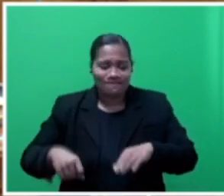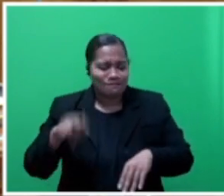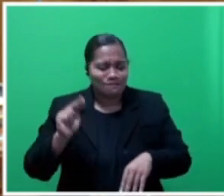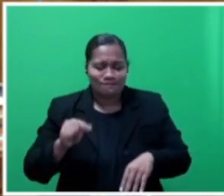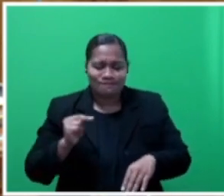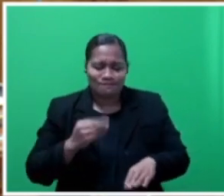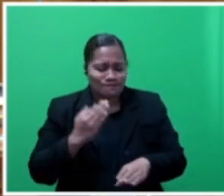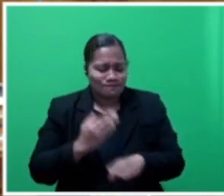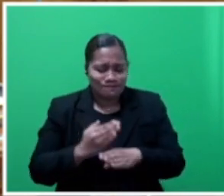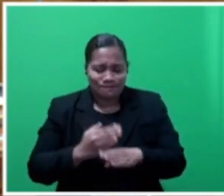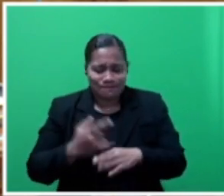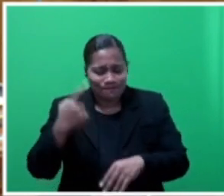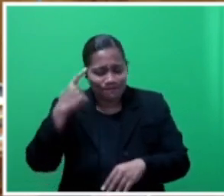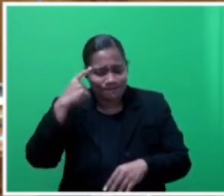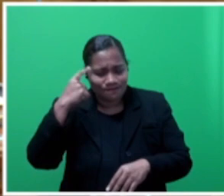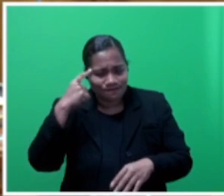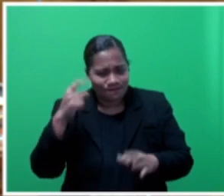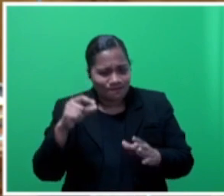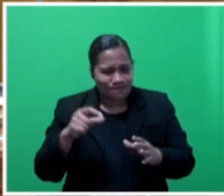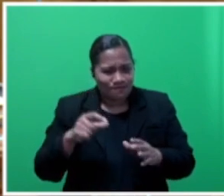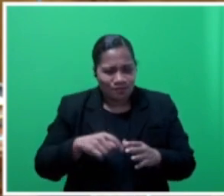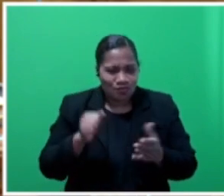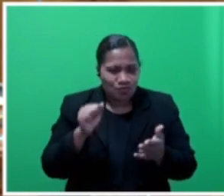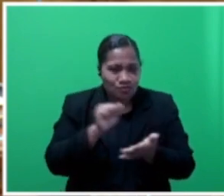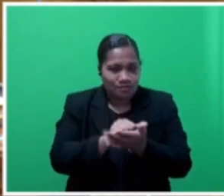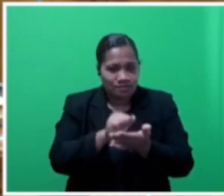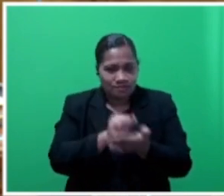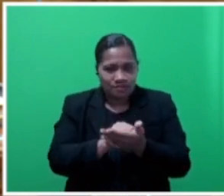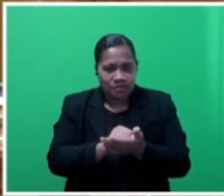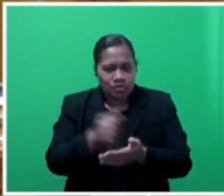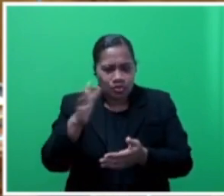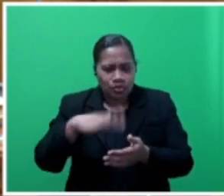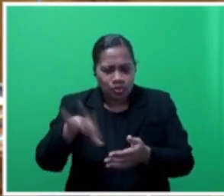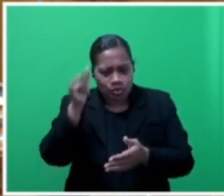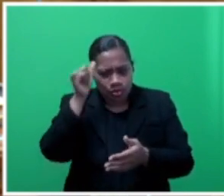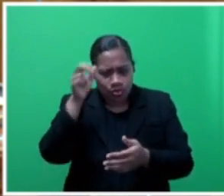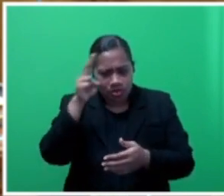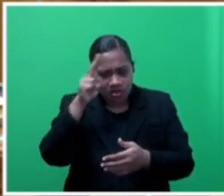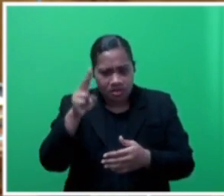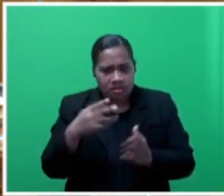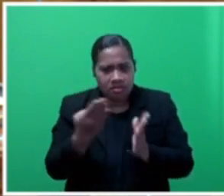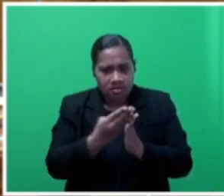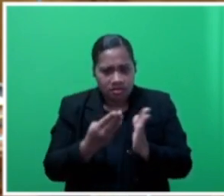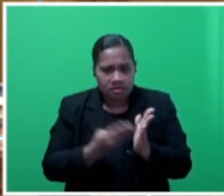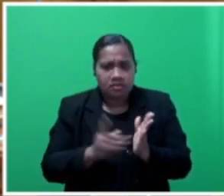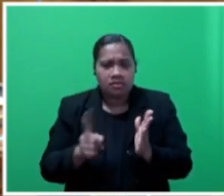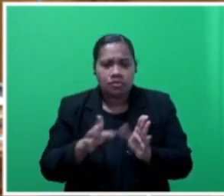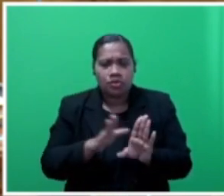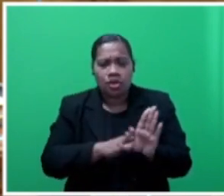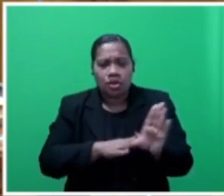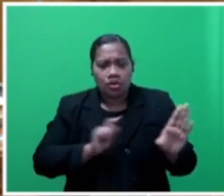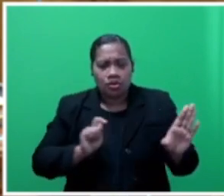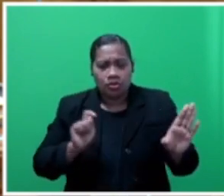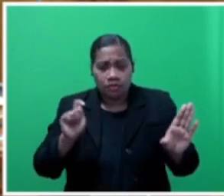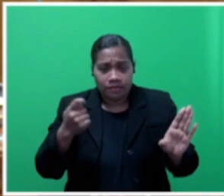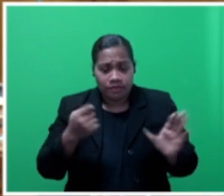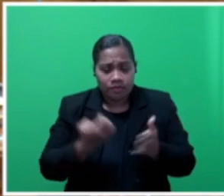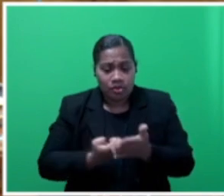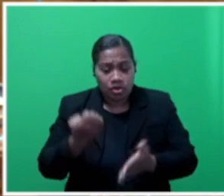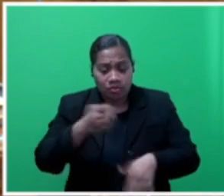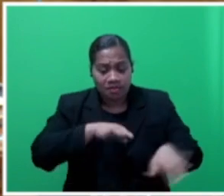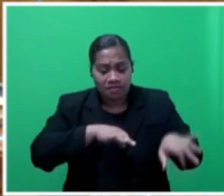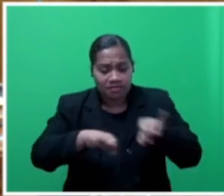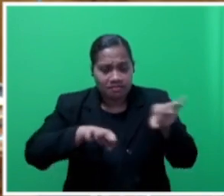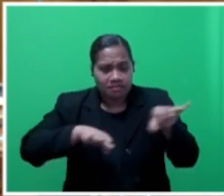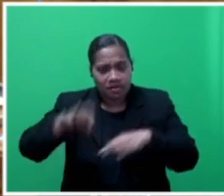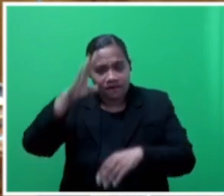We all know that the national budget making process goes in tandem with the long-term economic planning of the country.